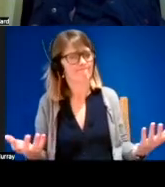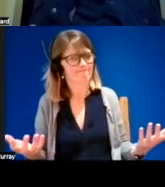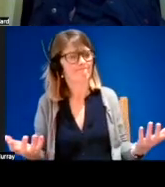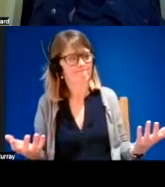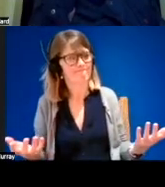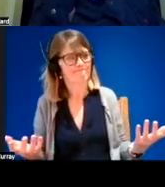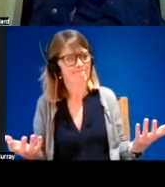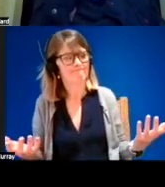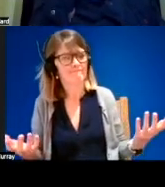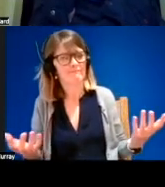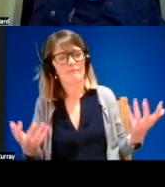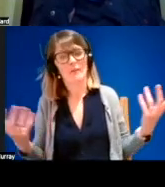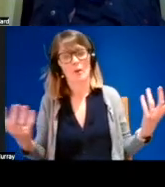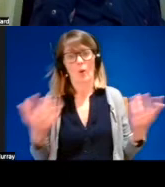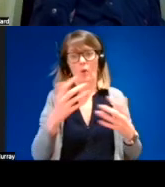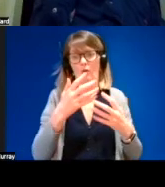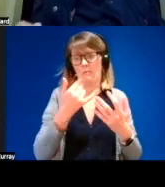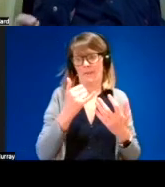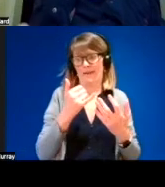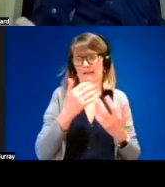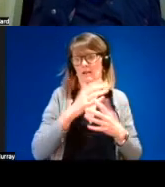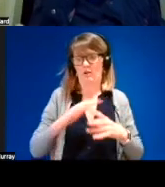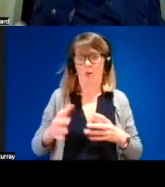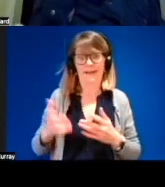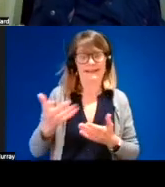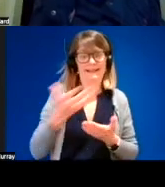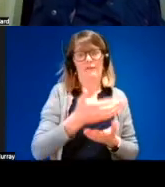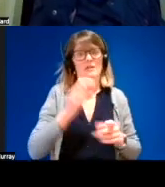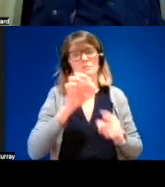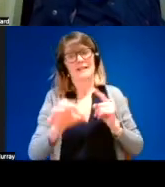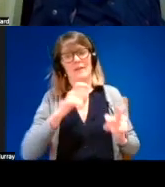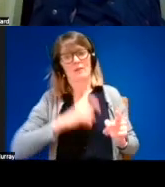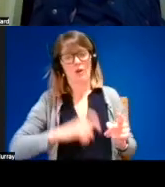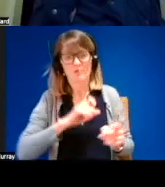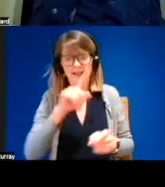may not be appointed to certain roles. And that does happen.